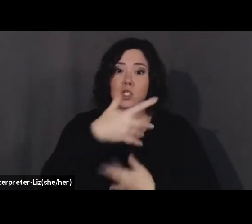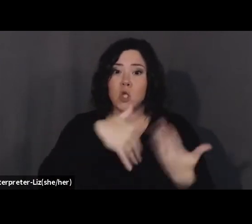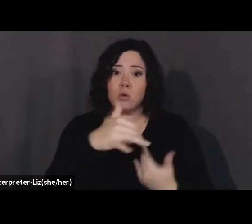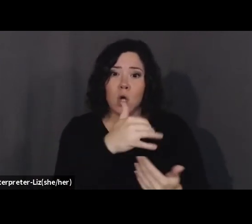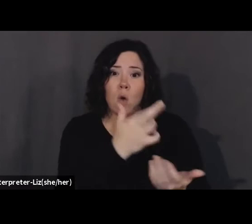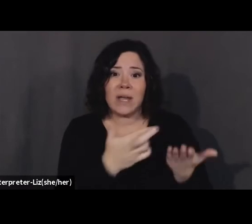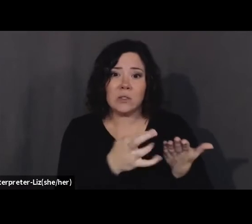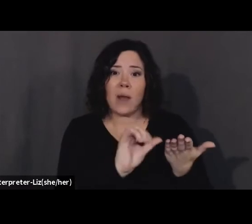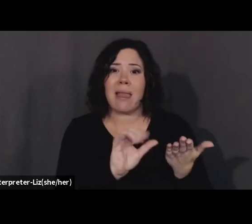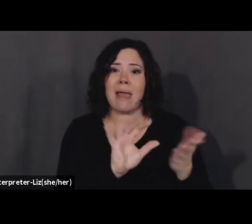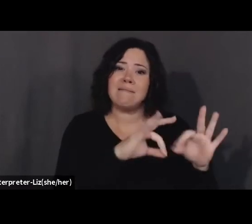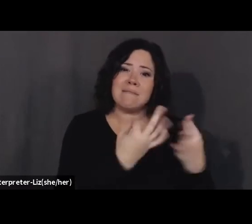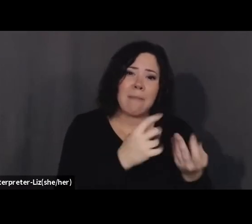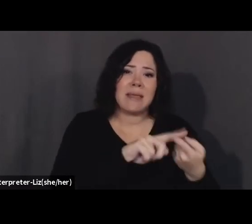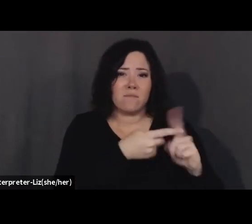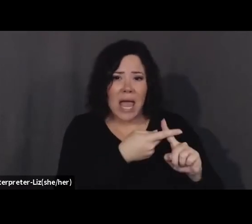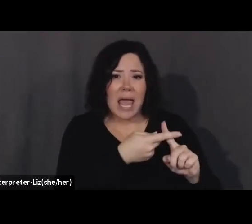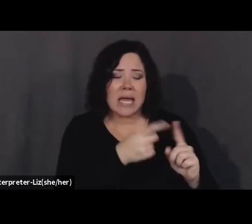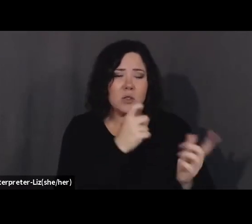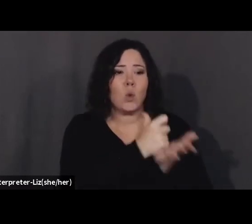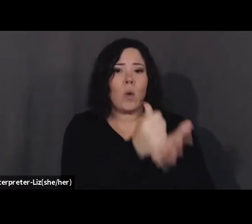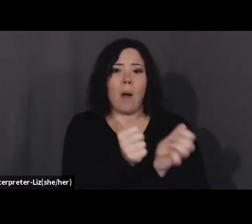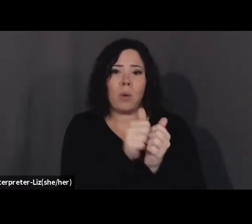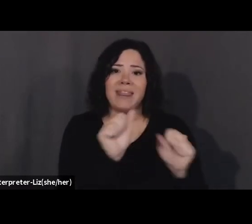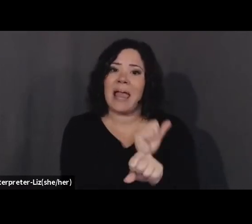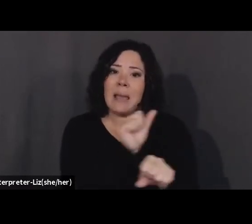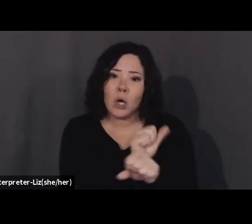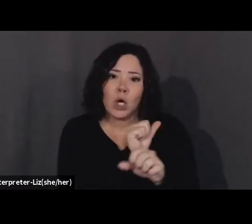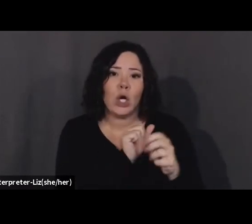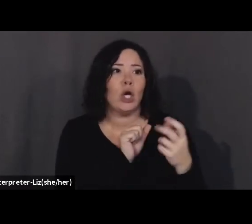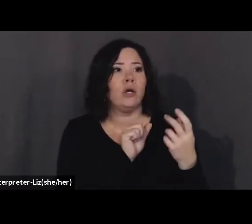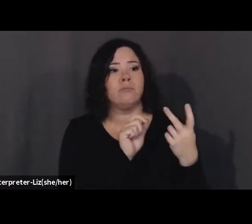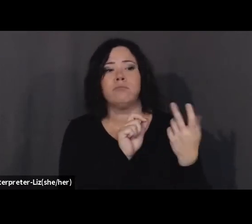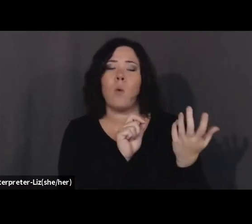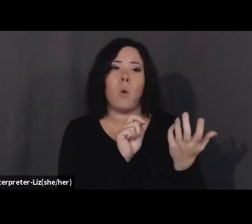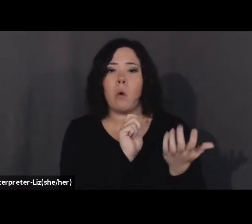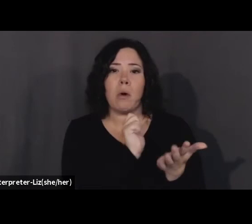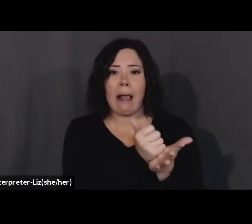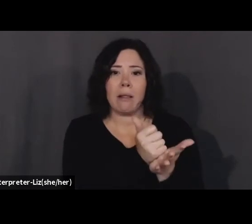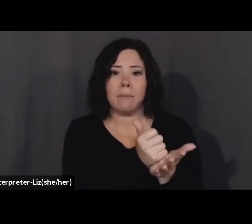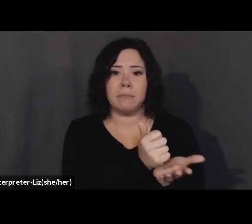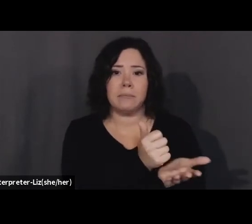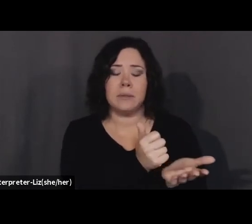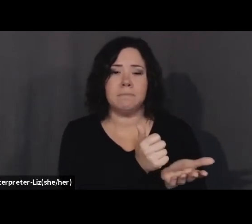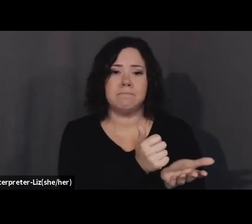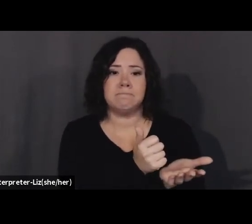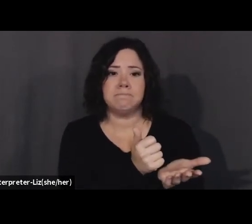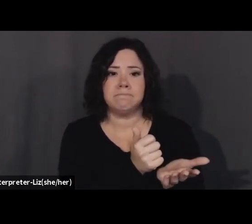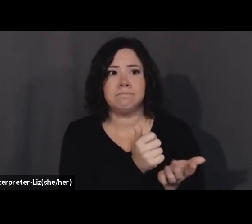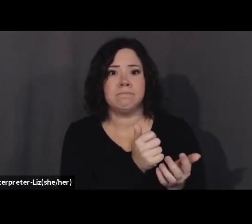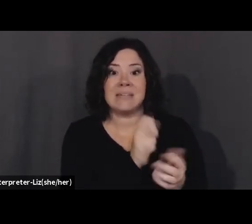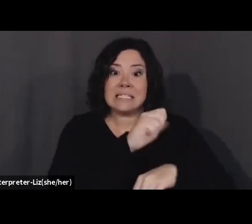family or friends who could maybe help with labor or help put together